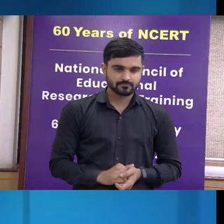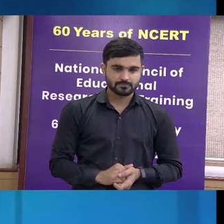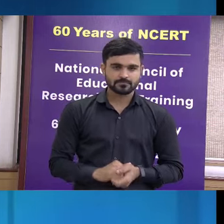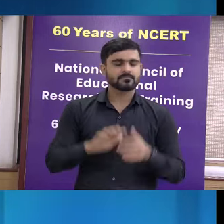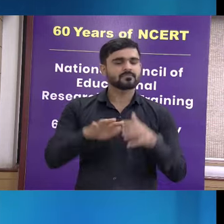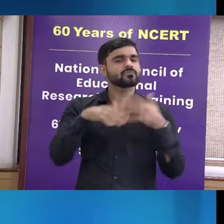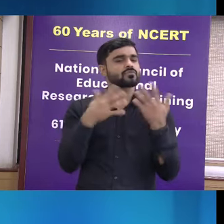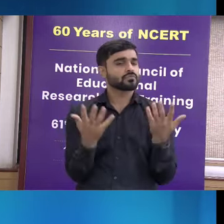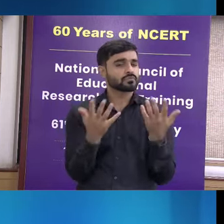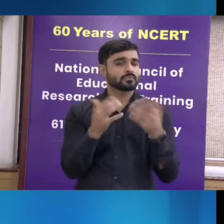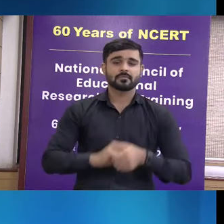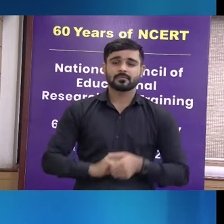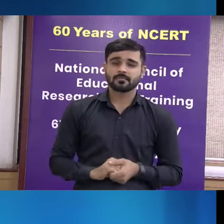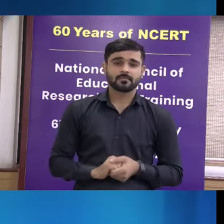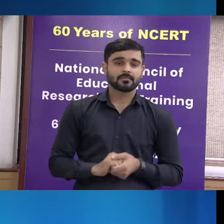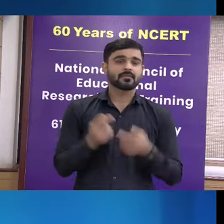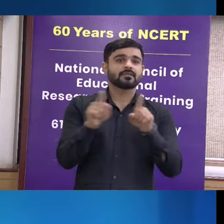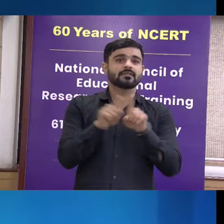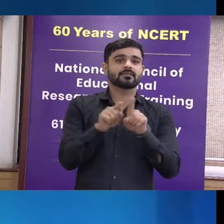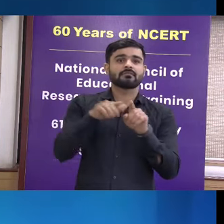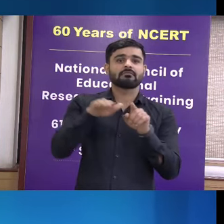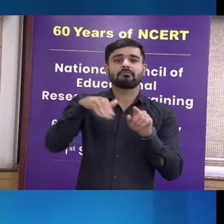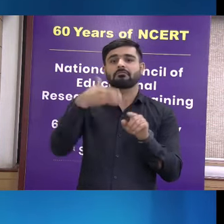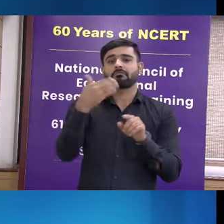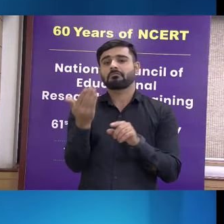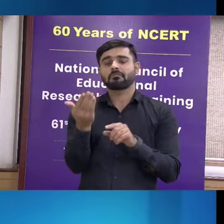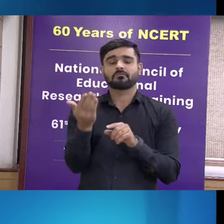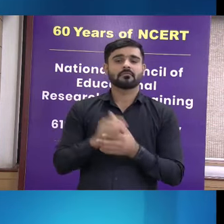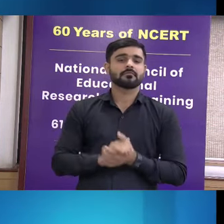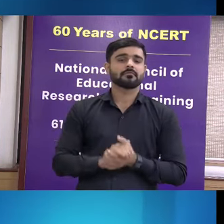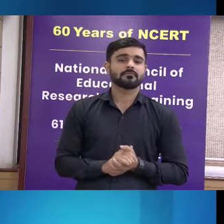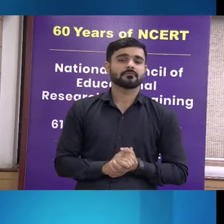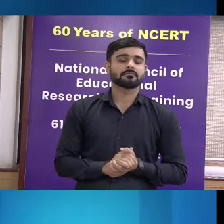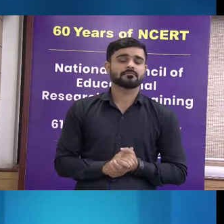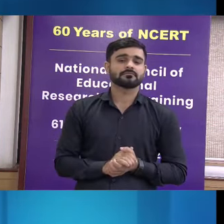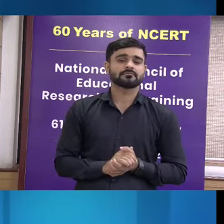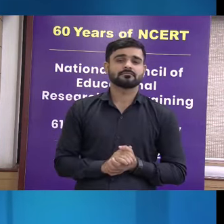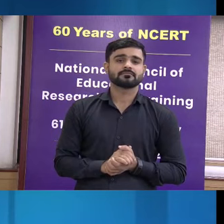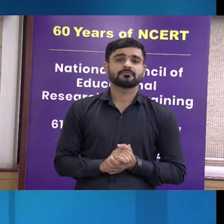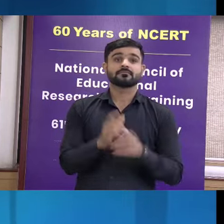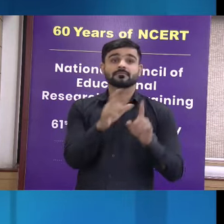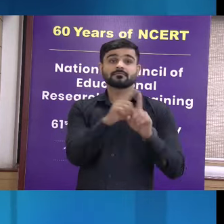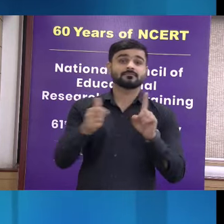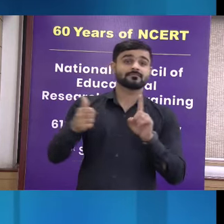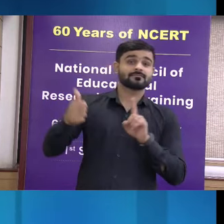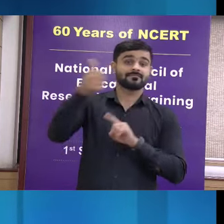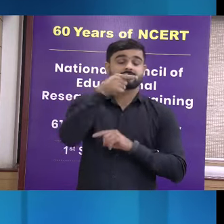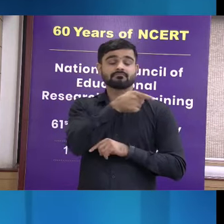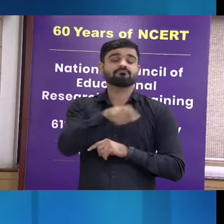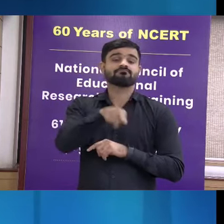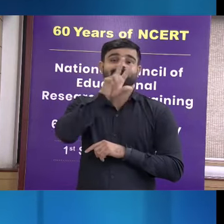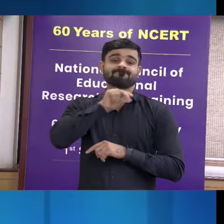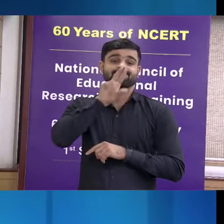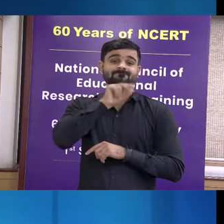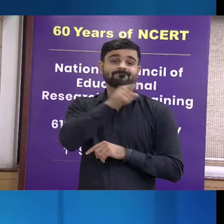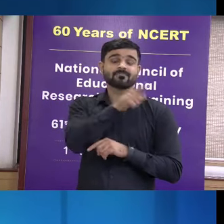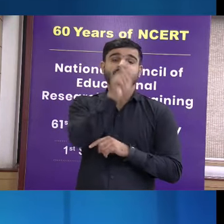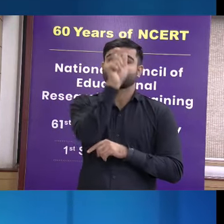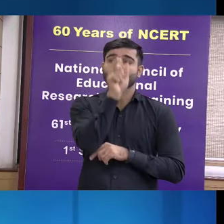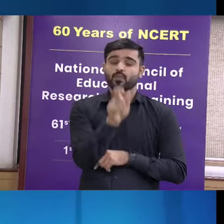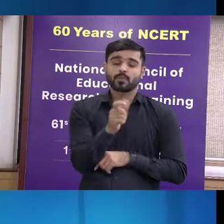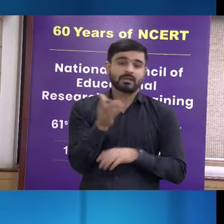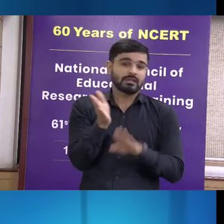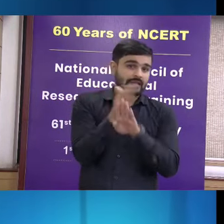Even as described by the director in his who spoke just